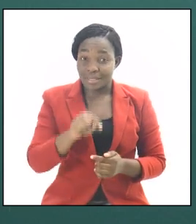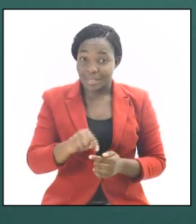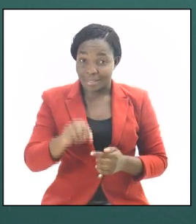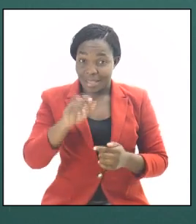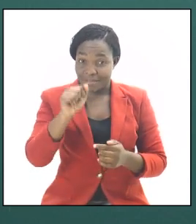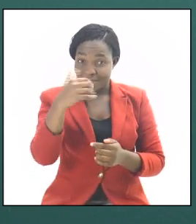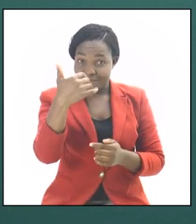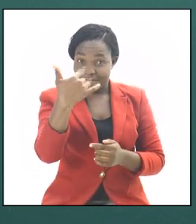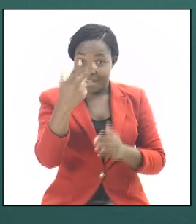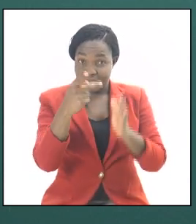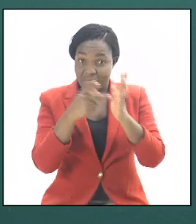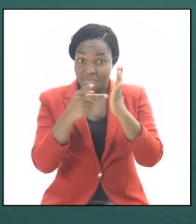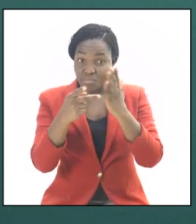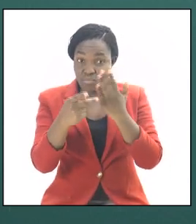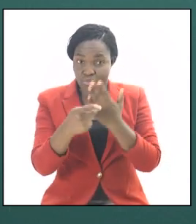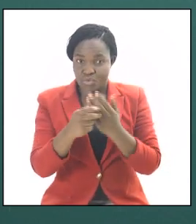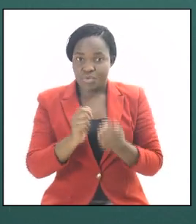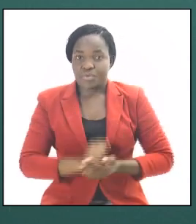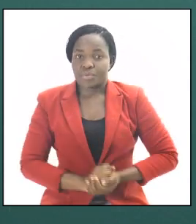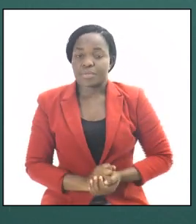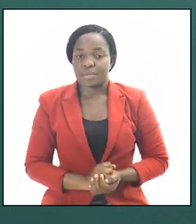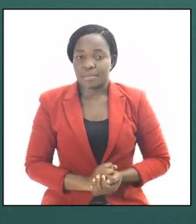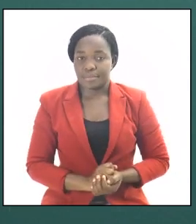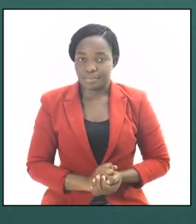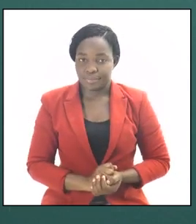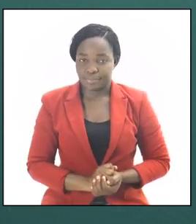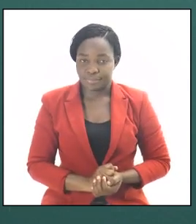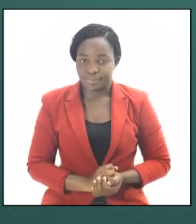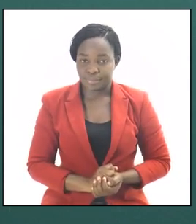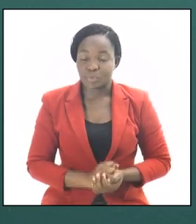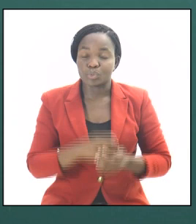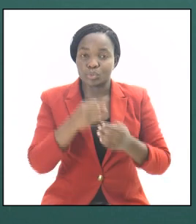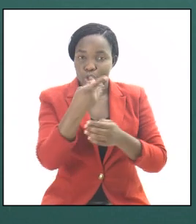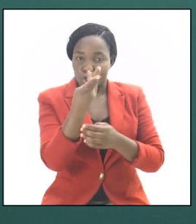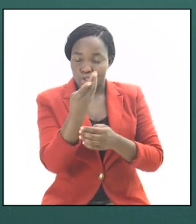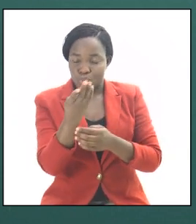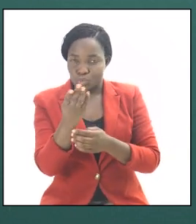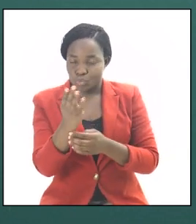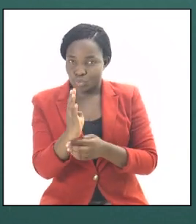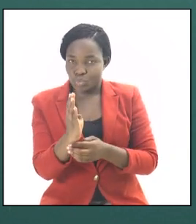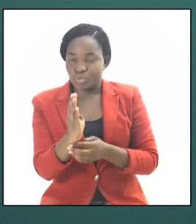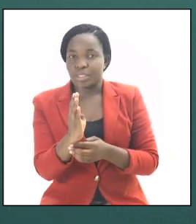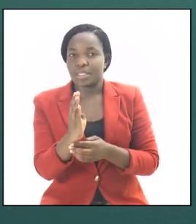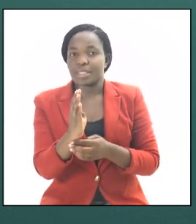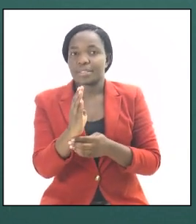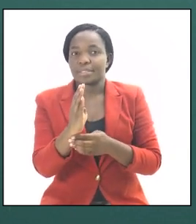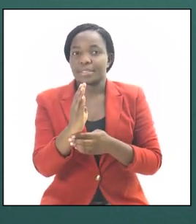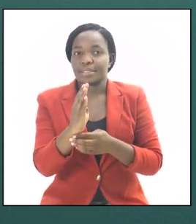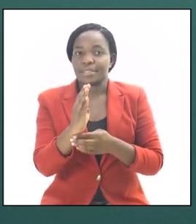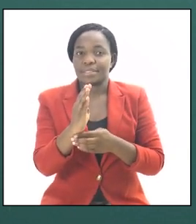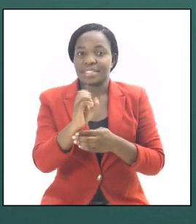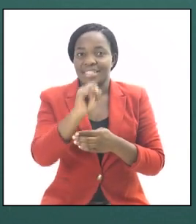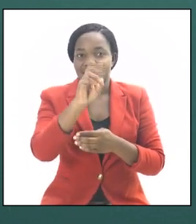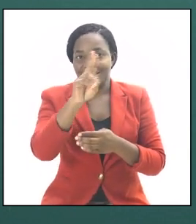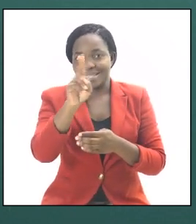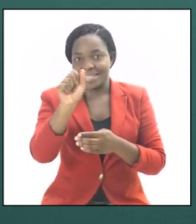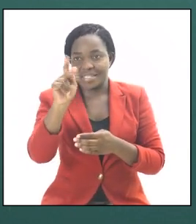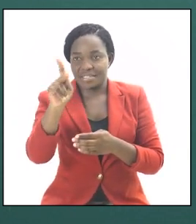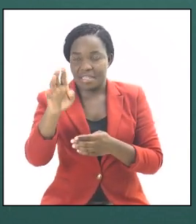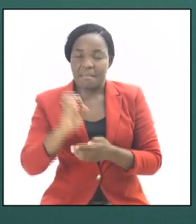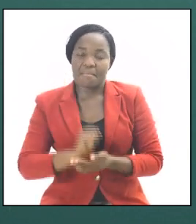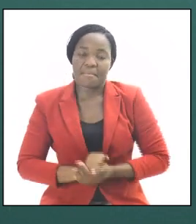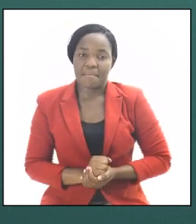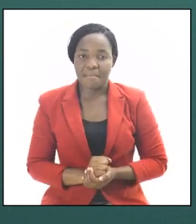the topic of mensuration. That is not a medical term and has nothing to do with your girlfriend's